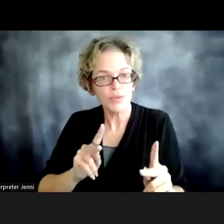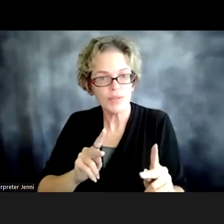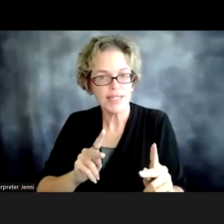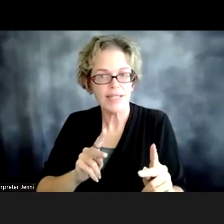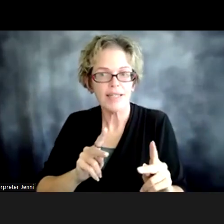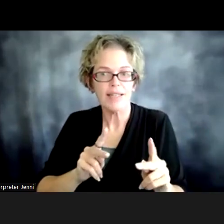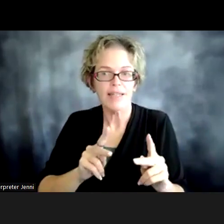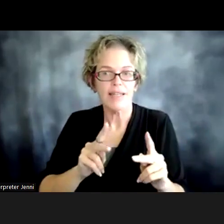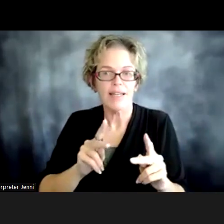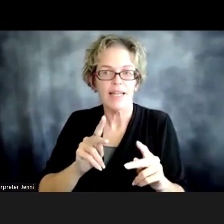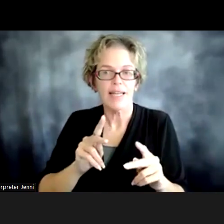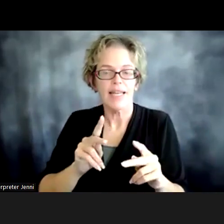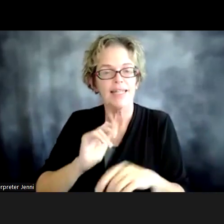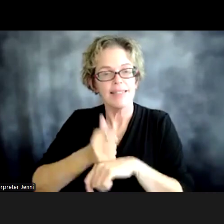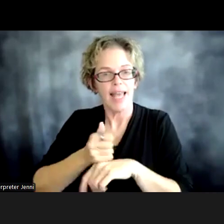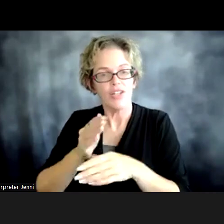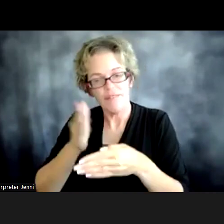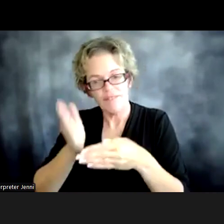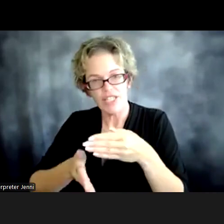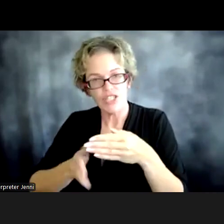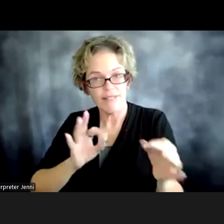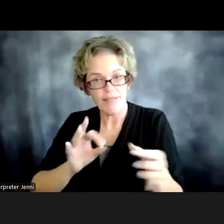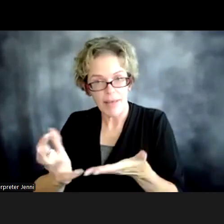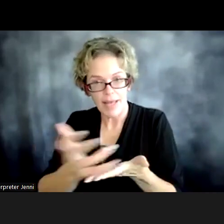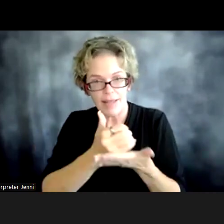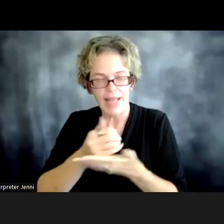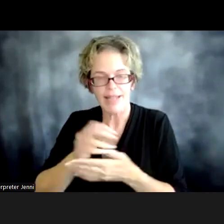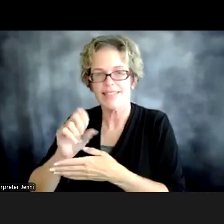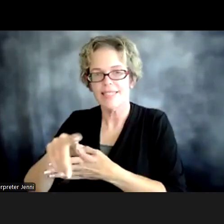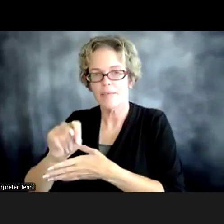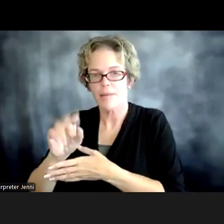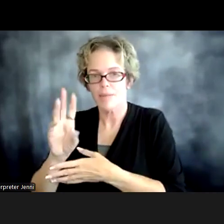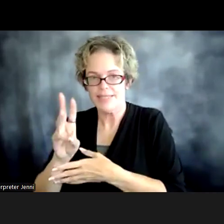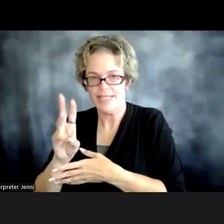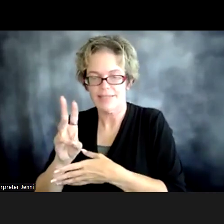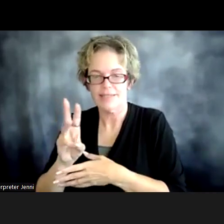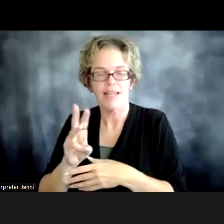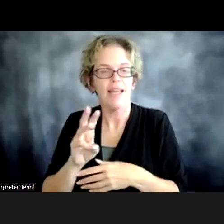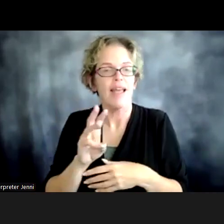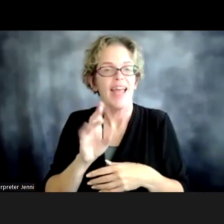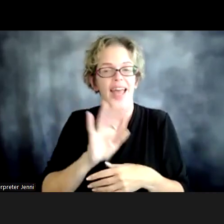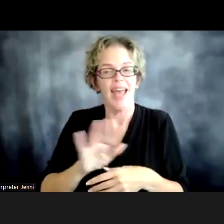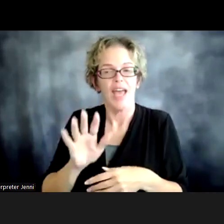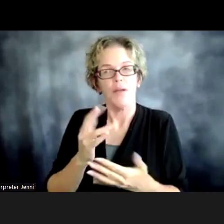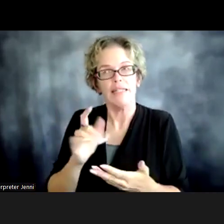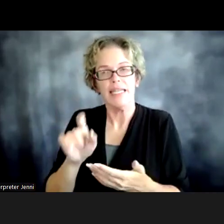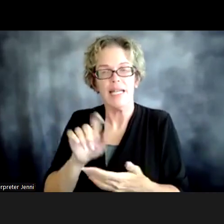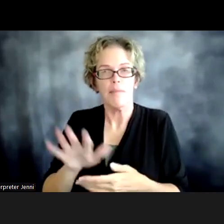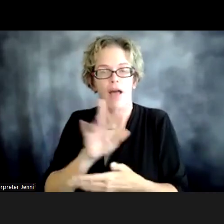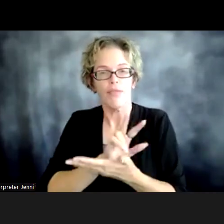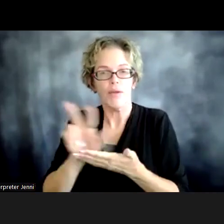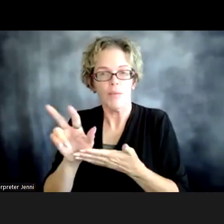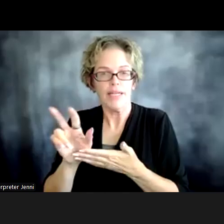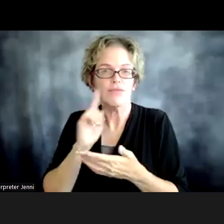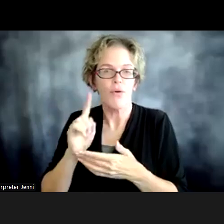slated to end on the 6th of September. And then, like I noted, at least 3 weeks for the agency to